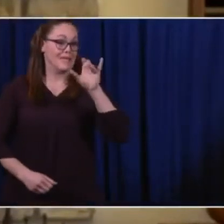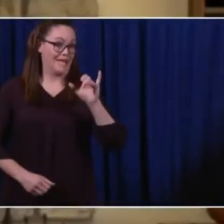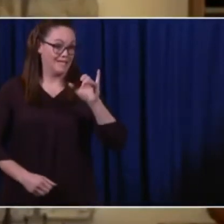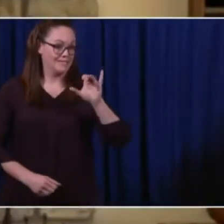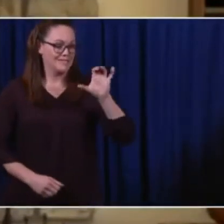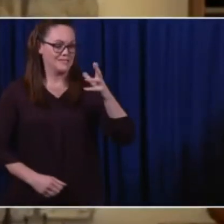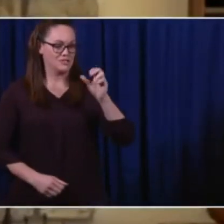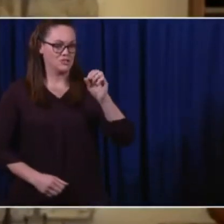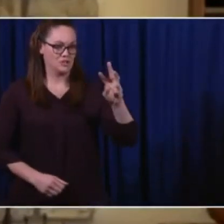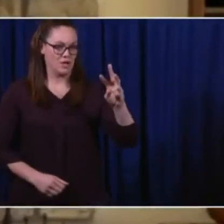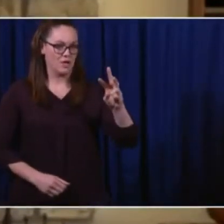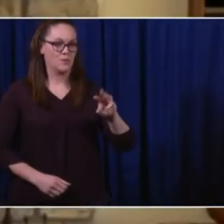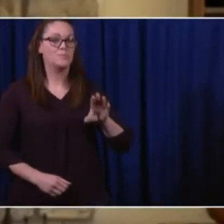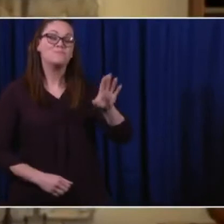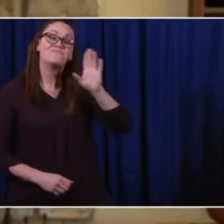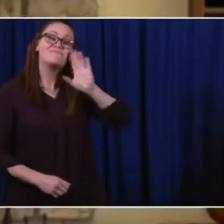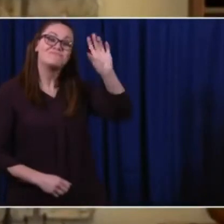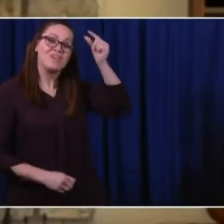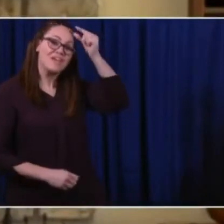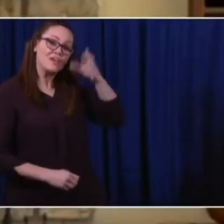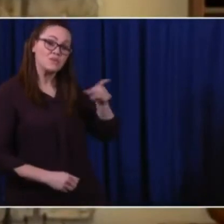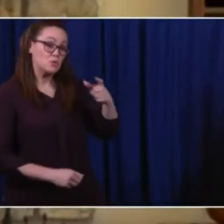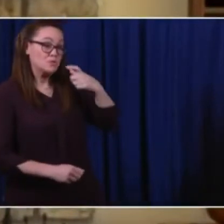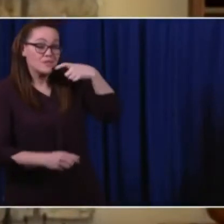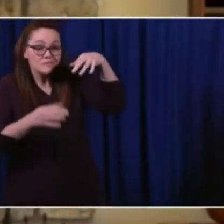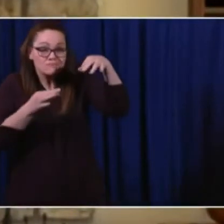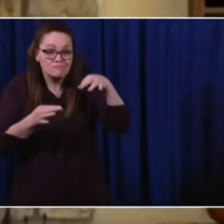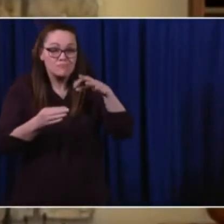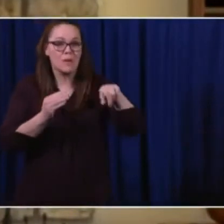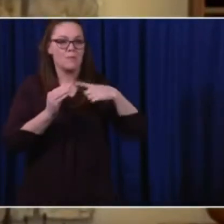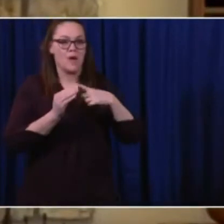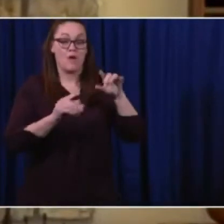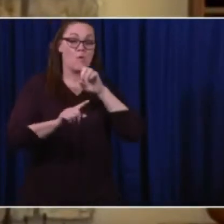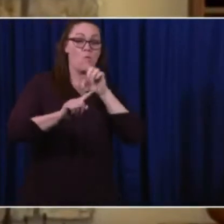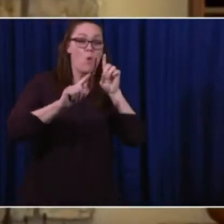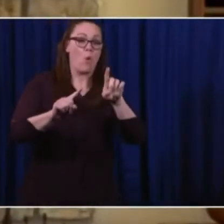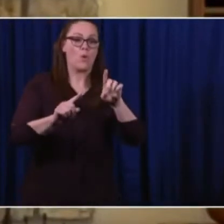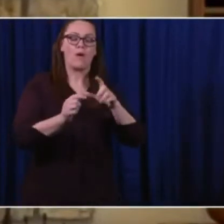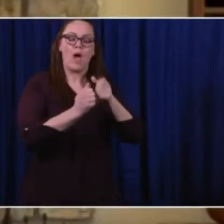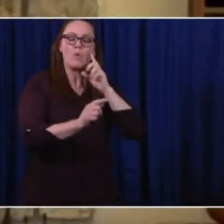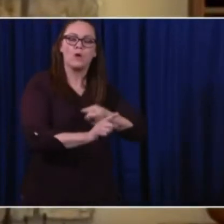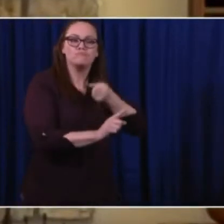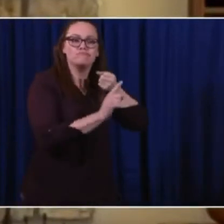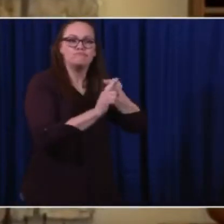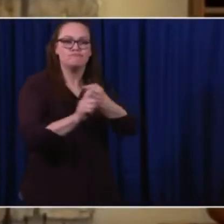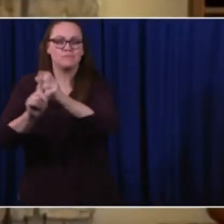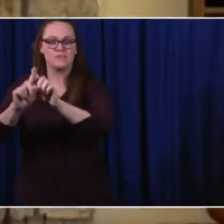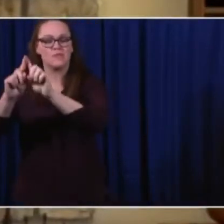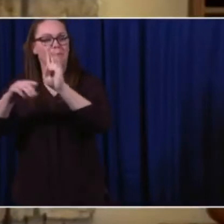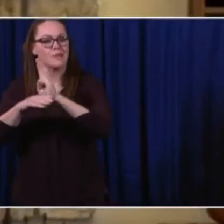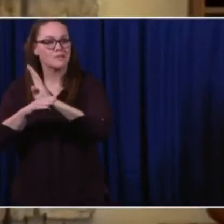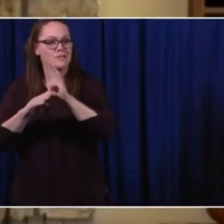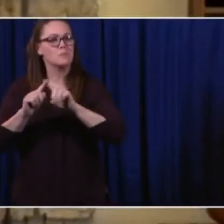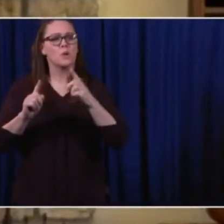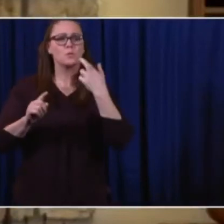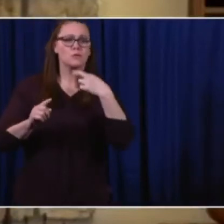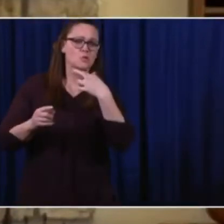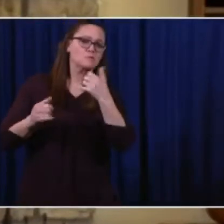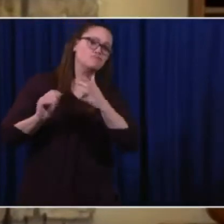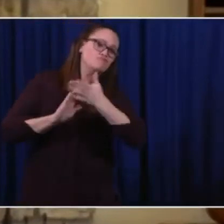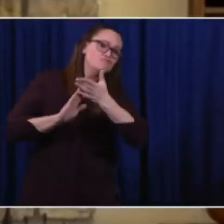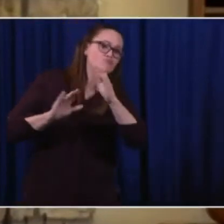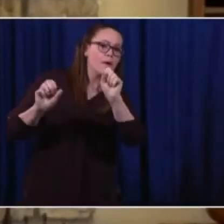detailed how this order impacts businesses and how restaurants can stay open for delivery and pickup. How does this order